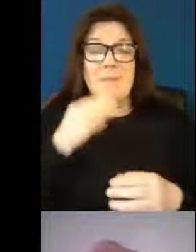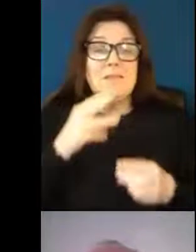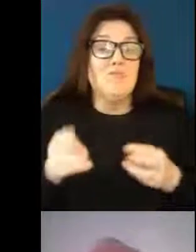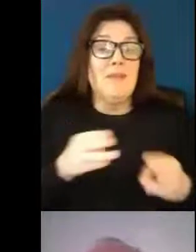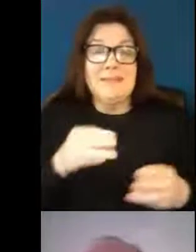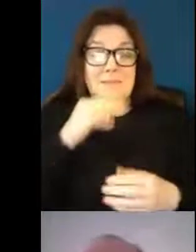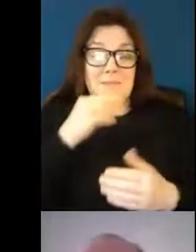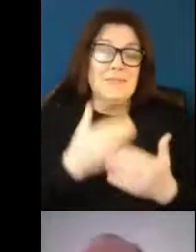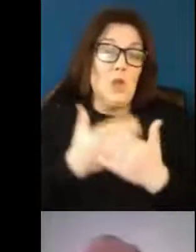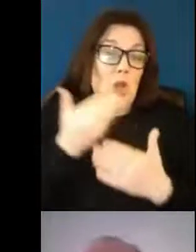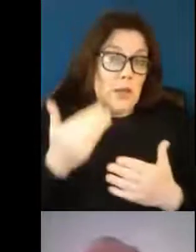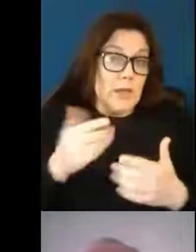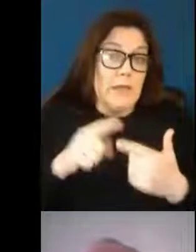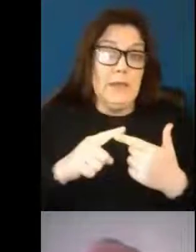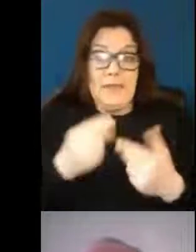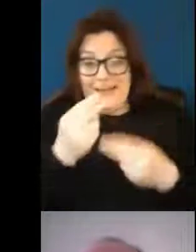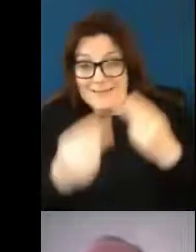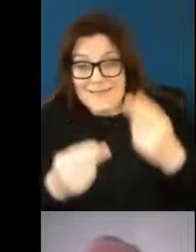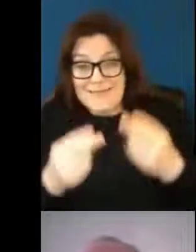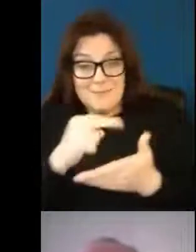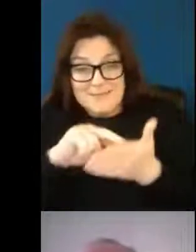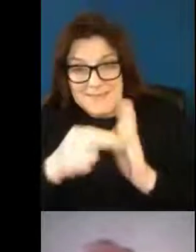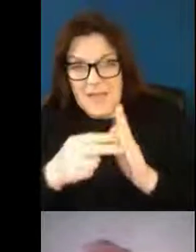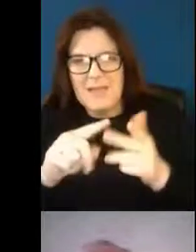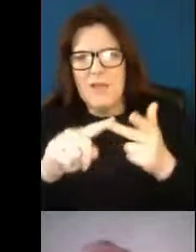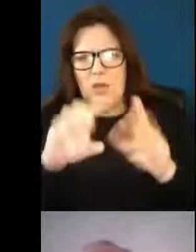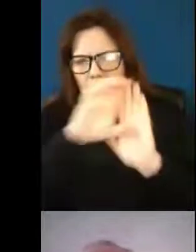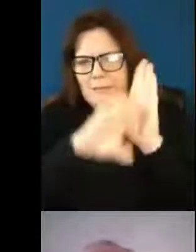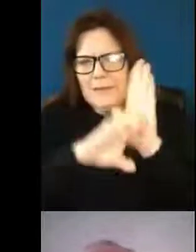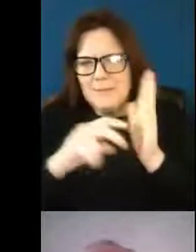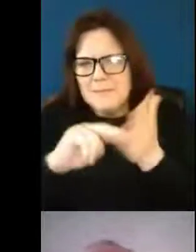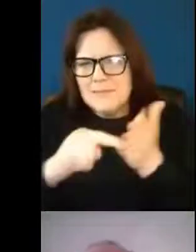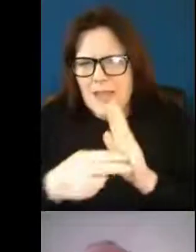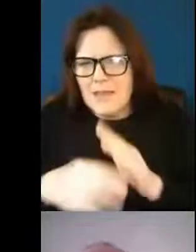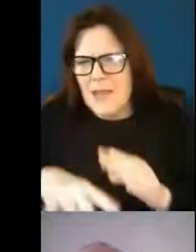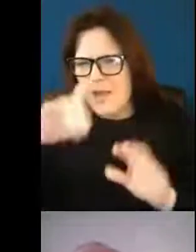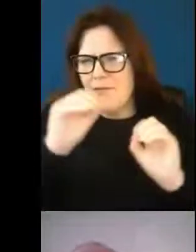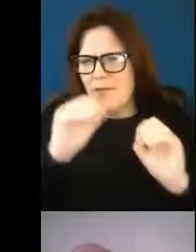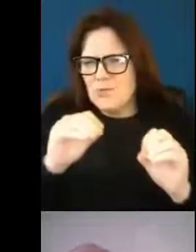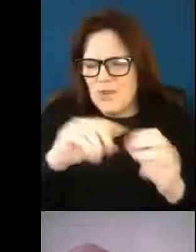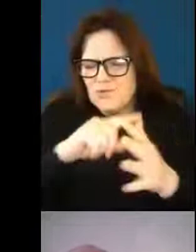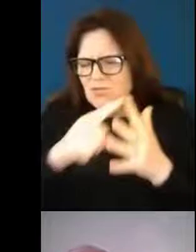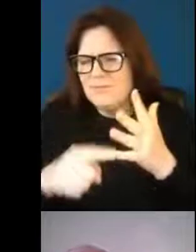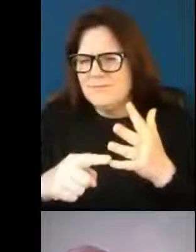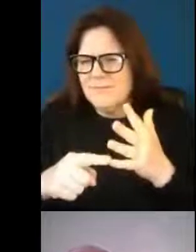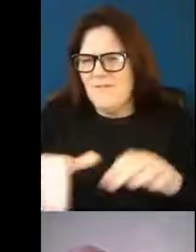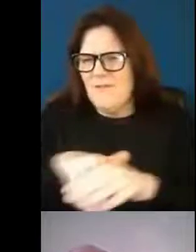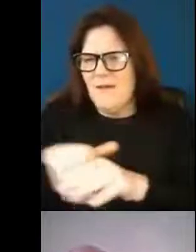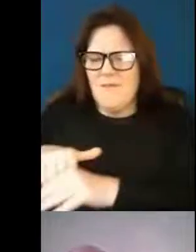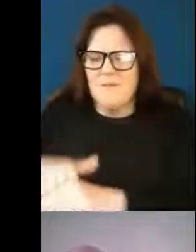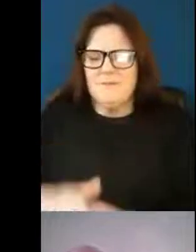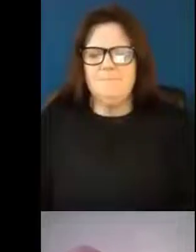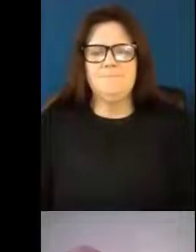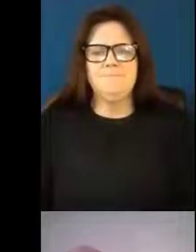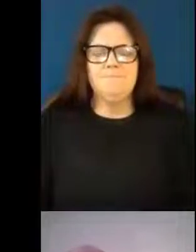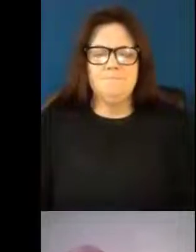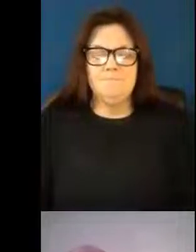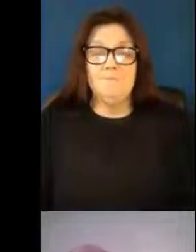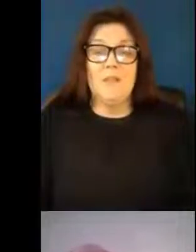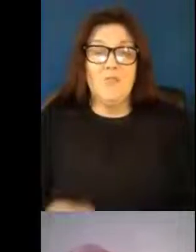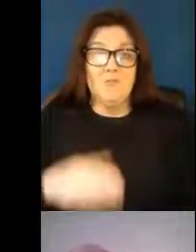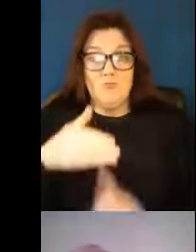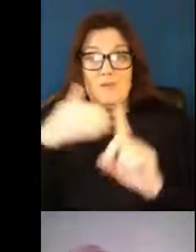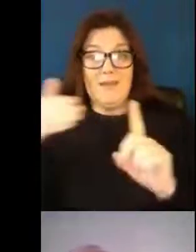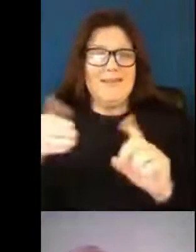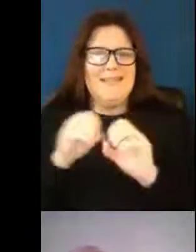learning, assessment design, curriculum design in higher education. It recognizes that each partner in the interaction has